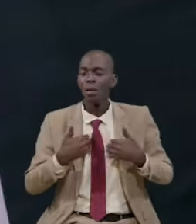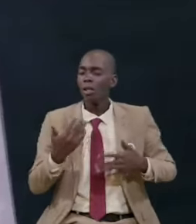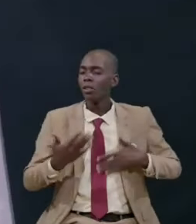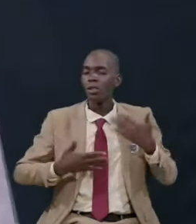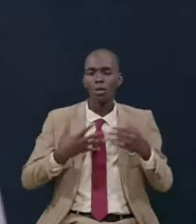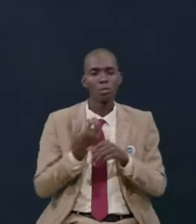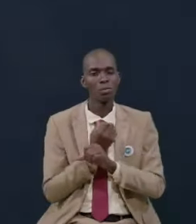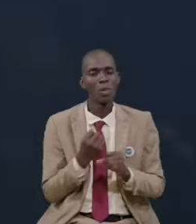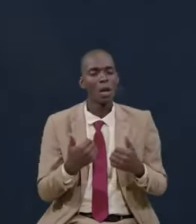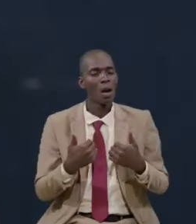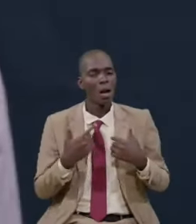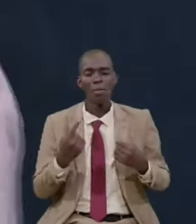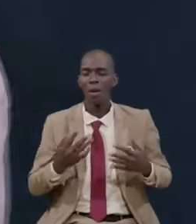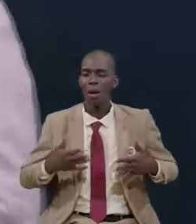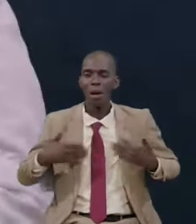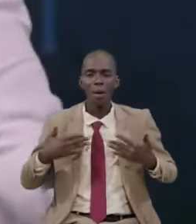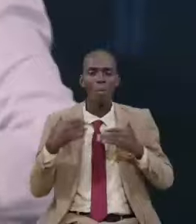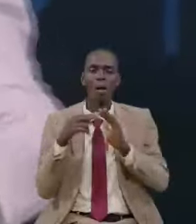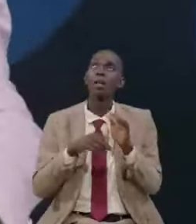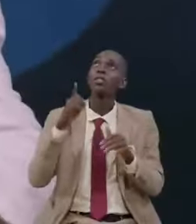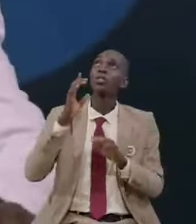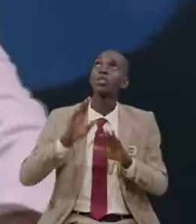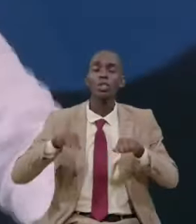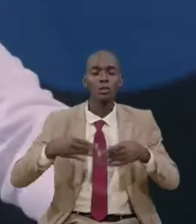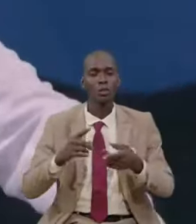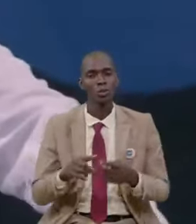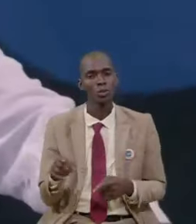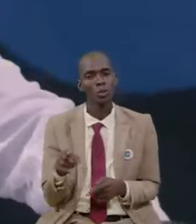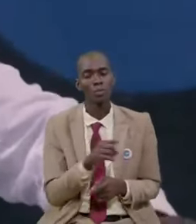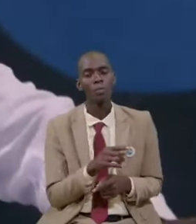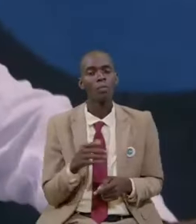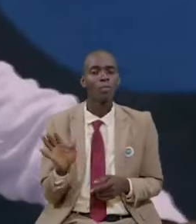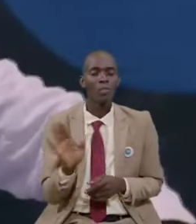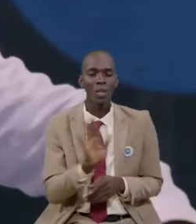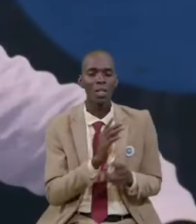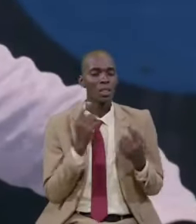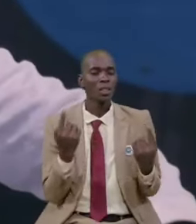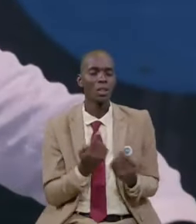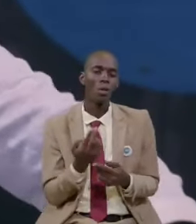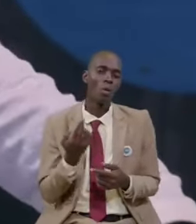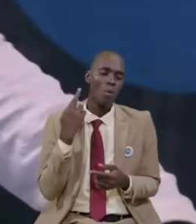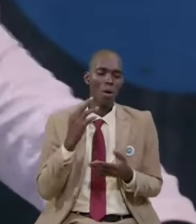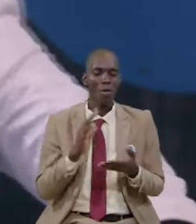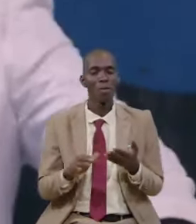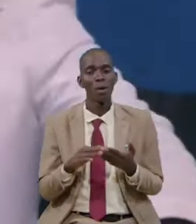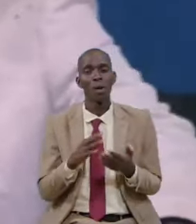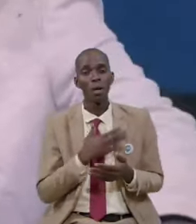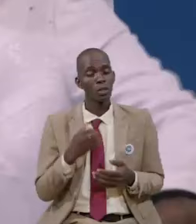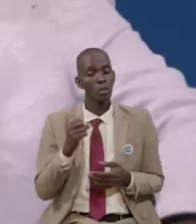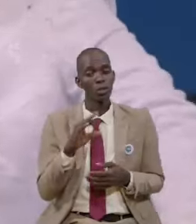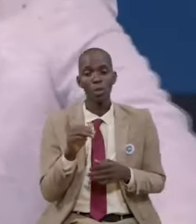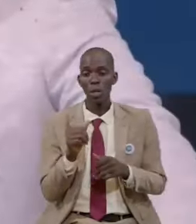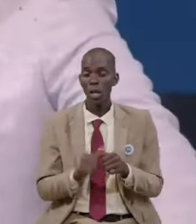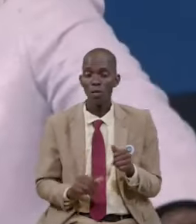were favored of the Lord. Their sins were forgiven. And so everywhere they went is that